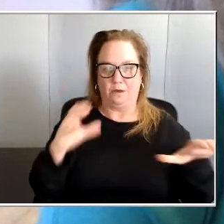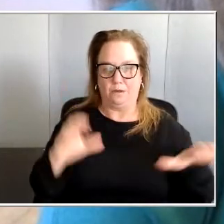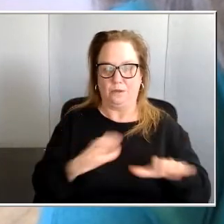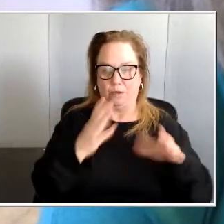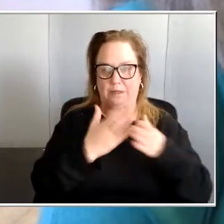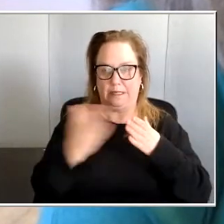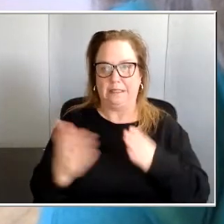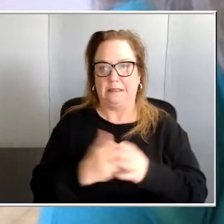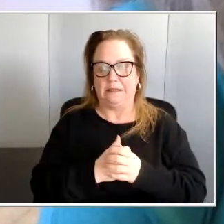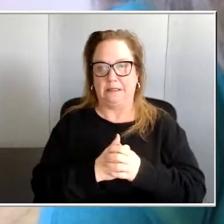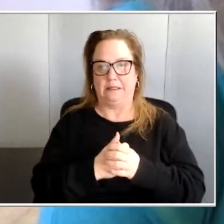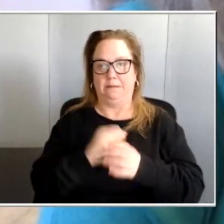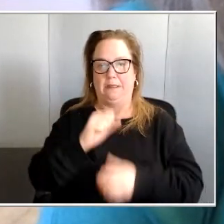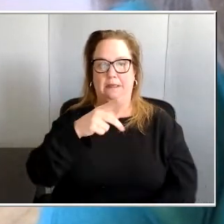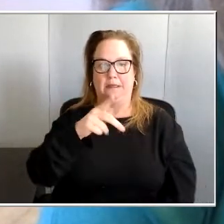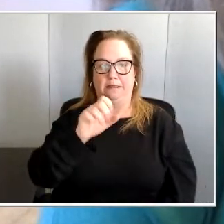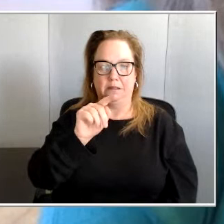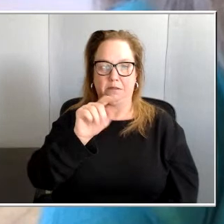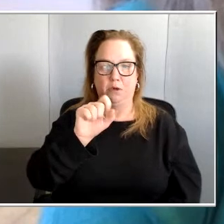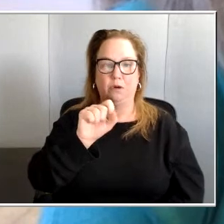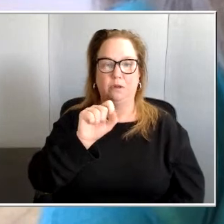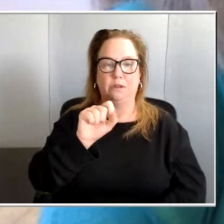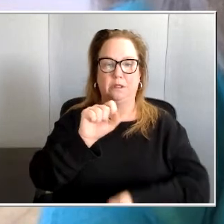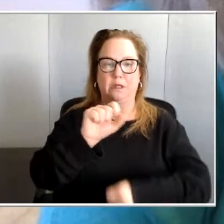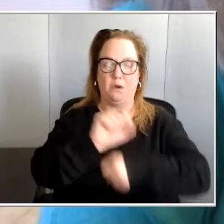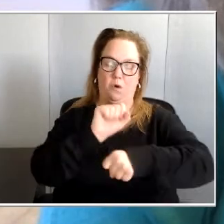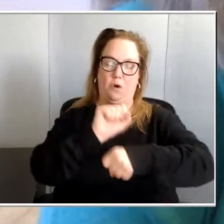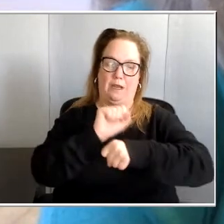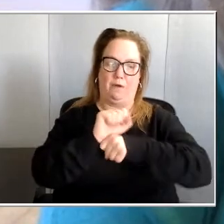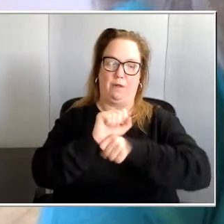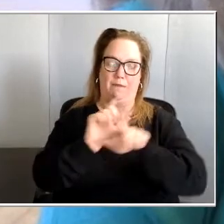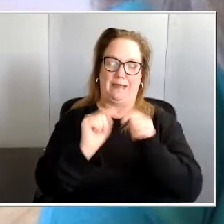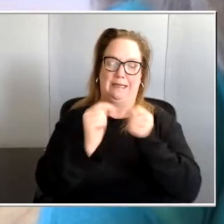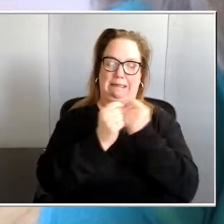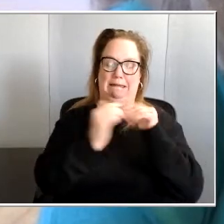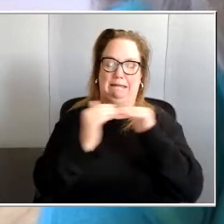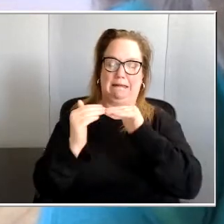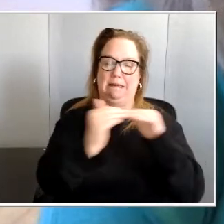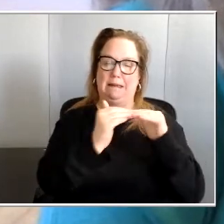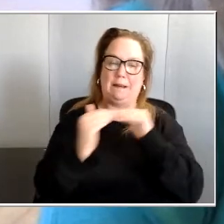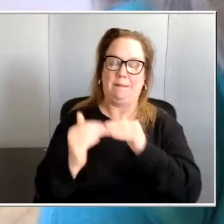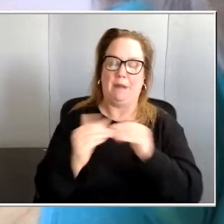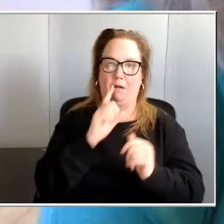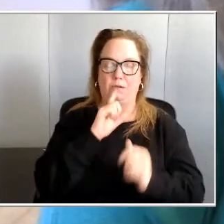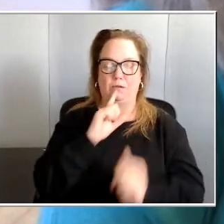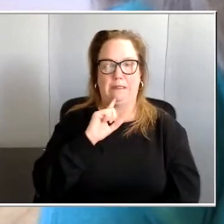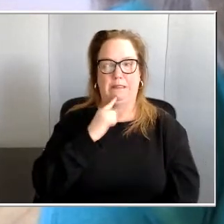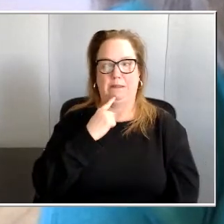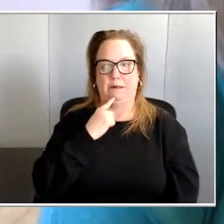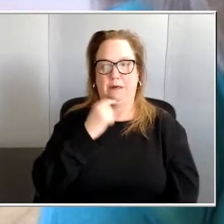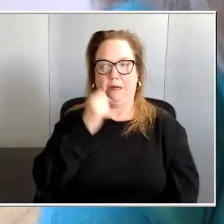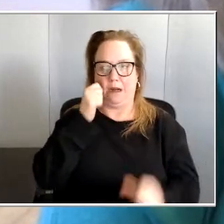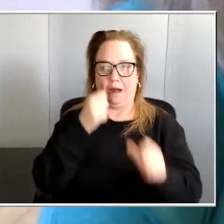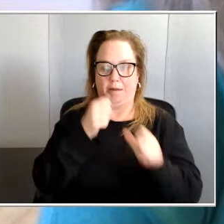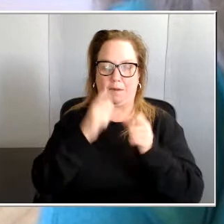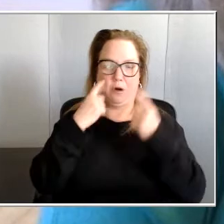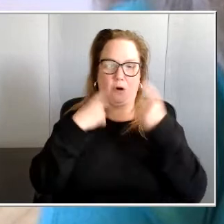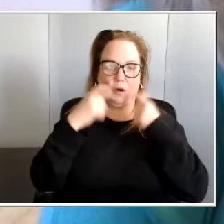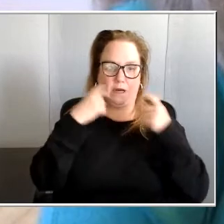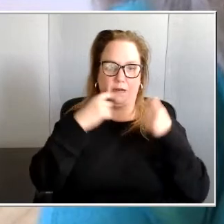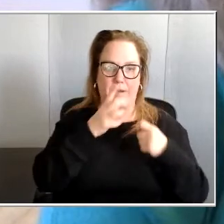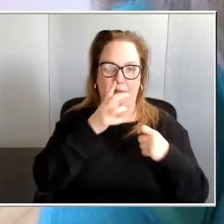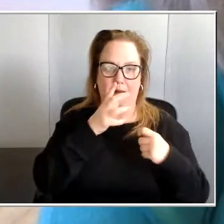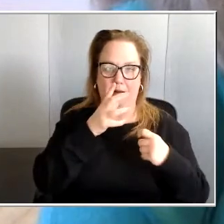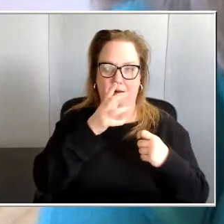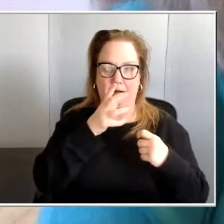and playing sports and working with teammates and all of that. So I was really disappointed. I remember just crying to my mom, just